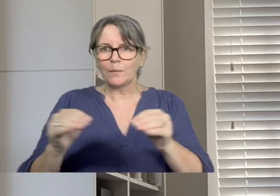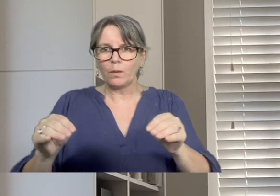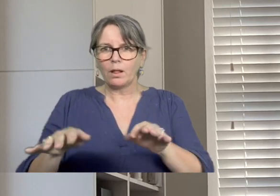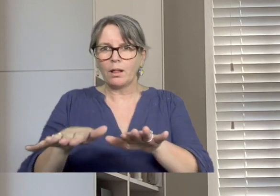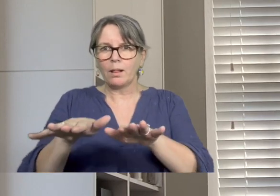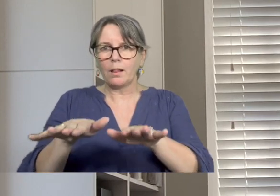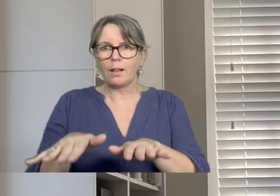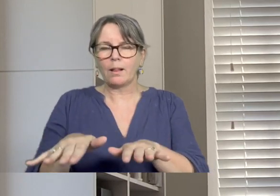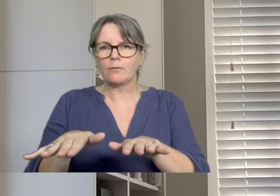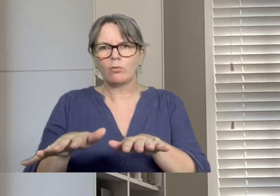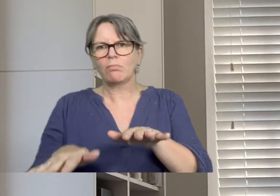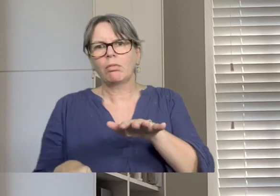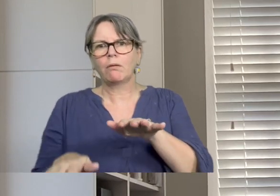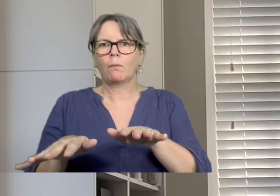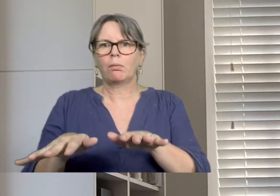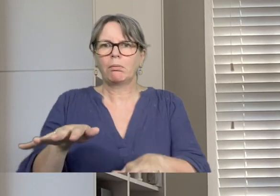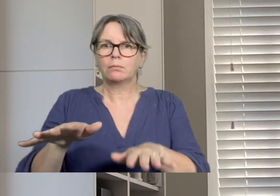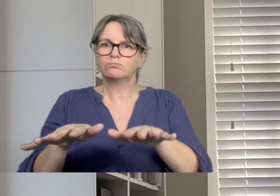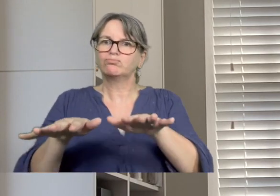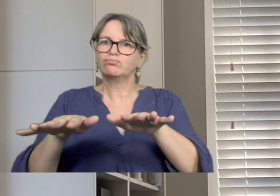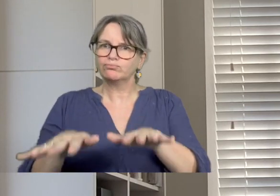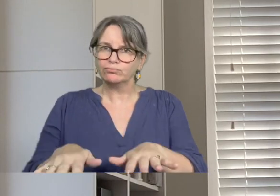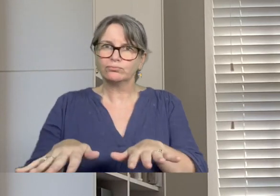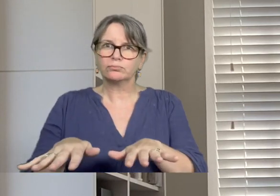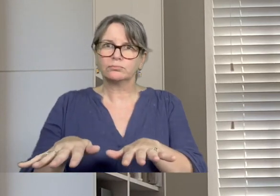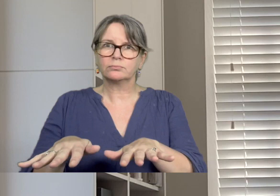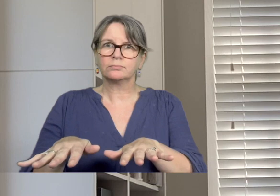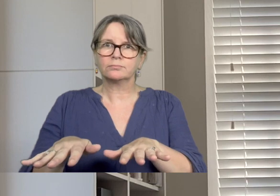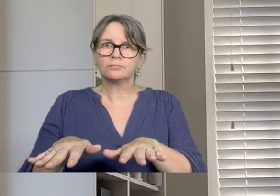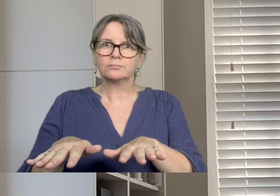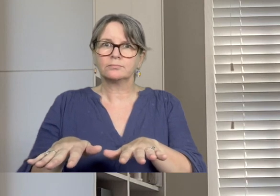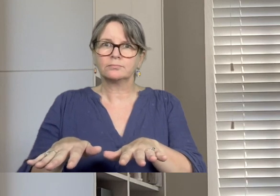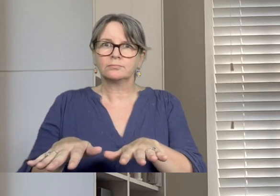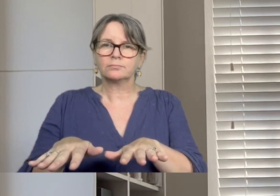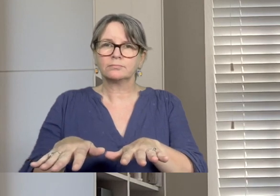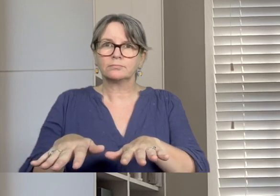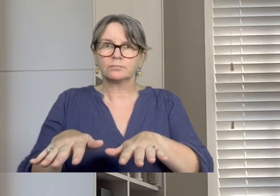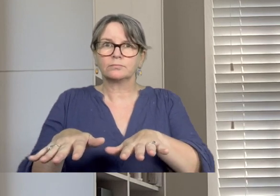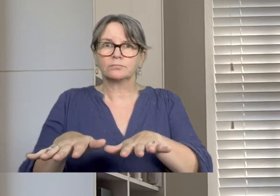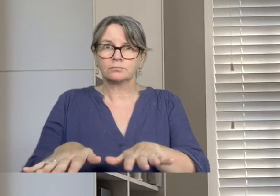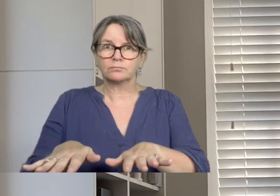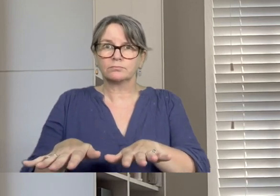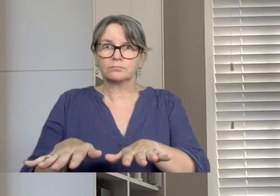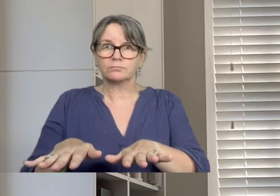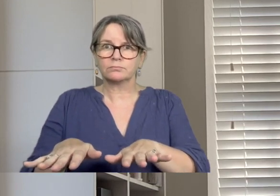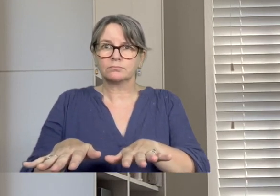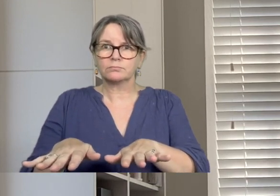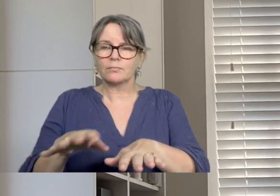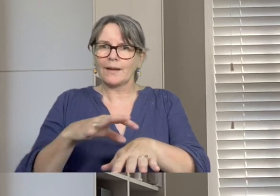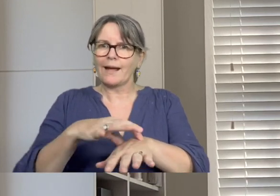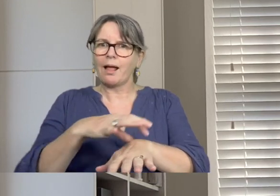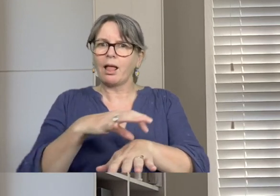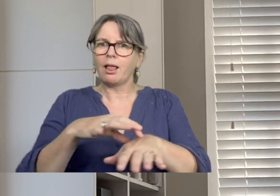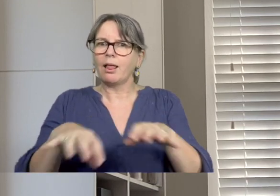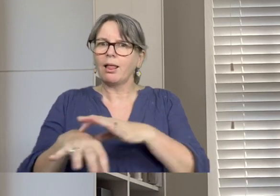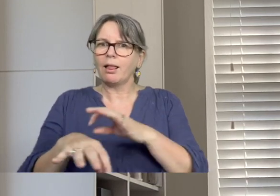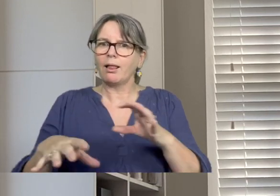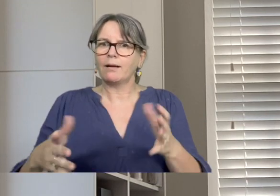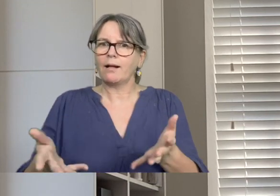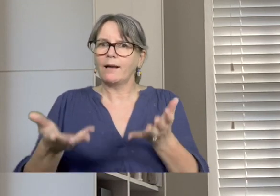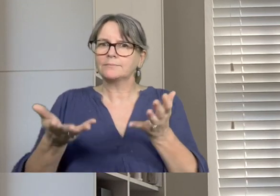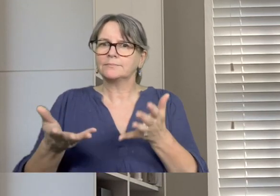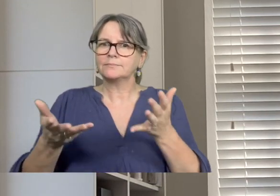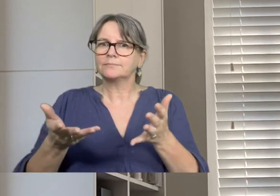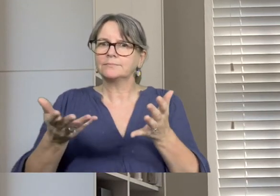and there's equal weighting between toes and heels. We're really standing on our foot. Our foot is grounded, but our ankle is light and